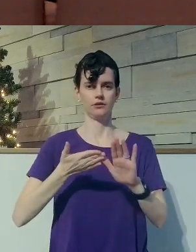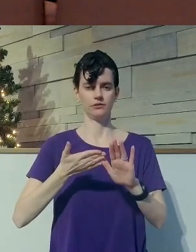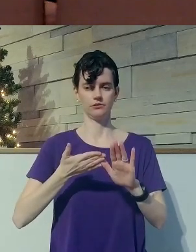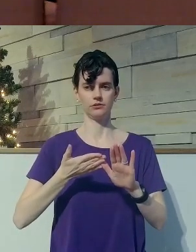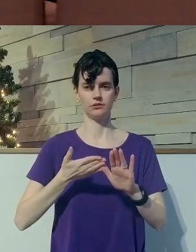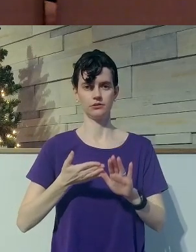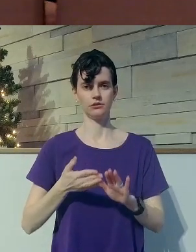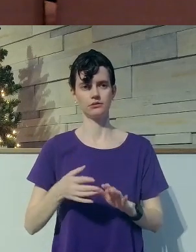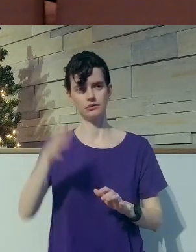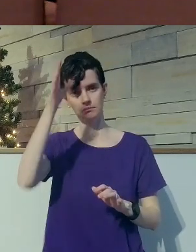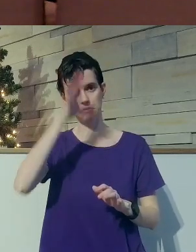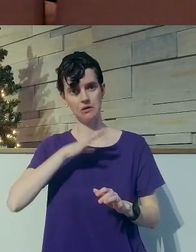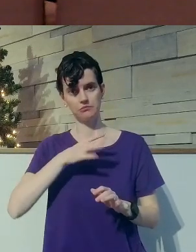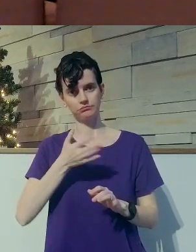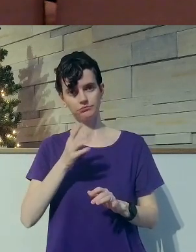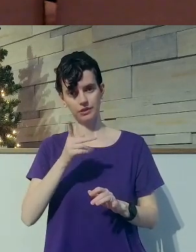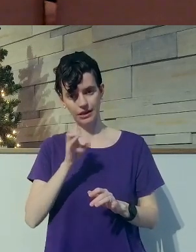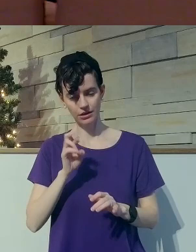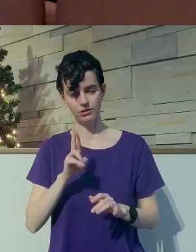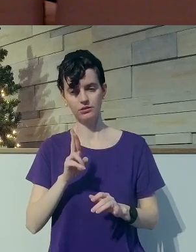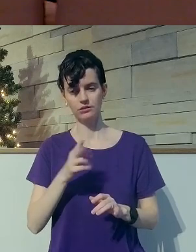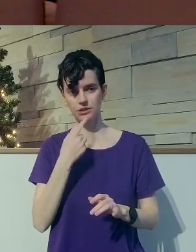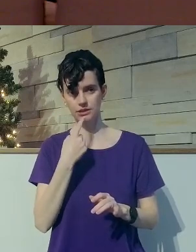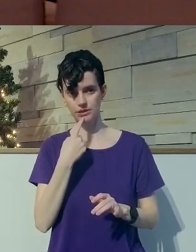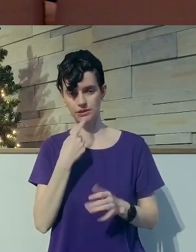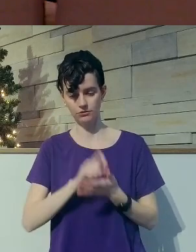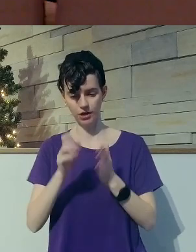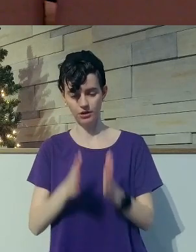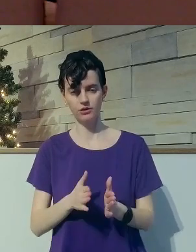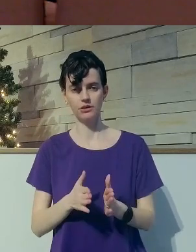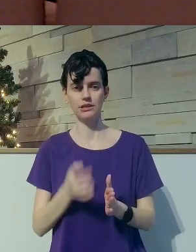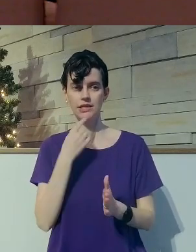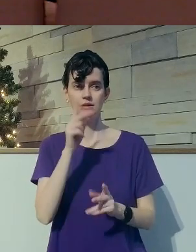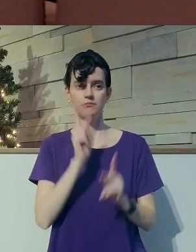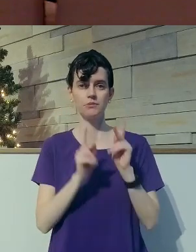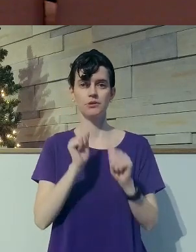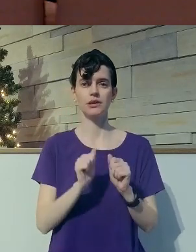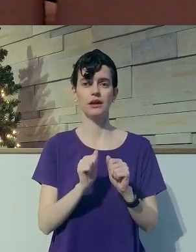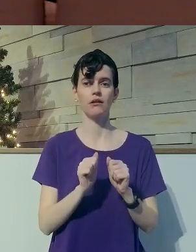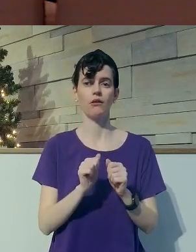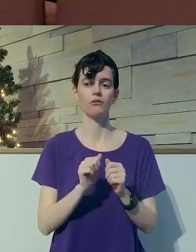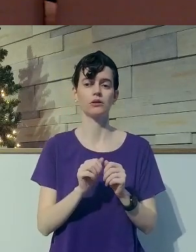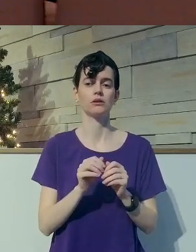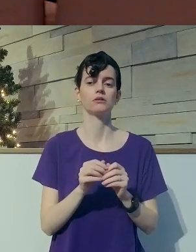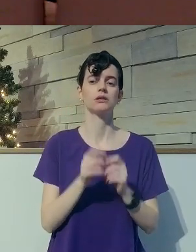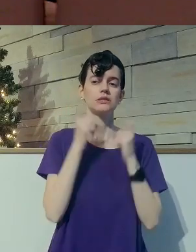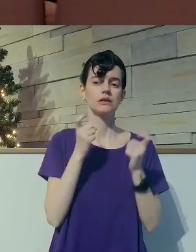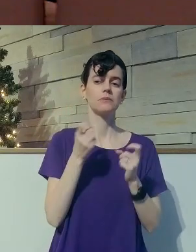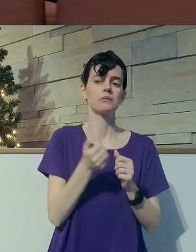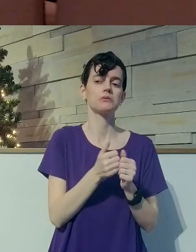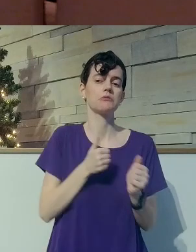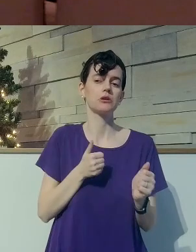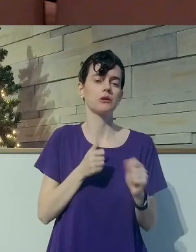And Keller again says that people may get away with their sins,